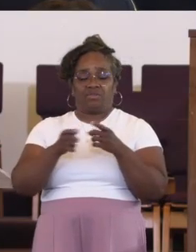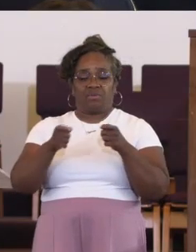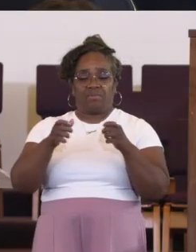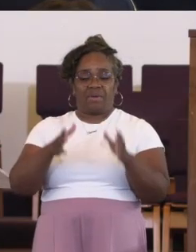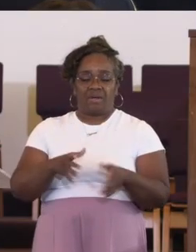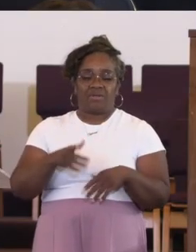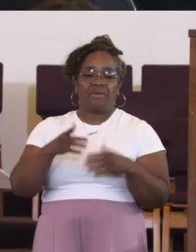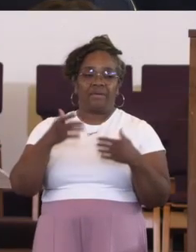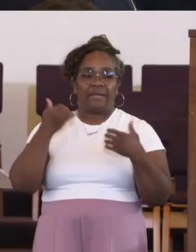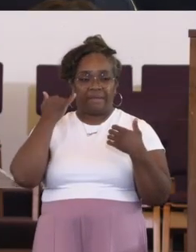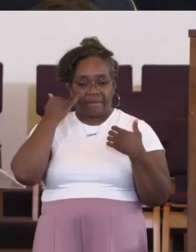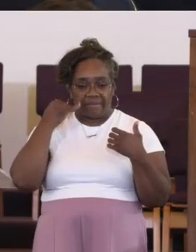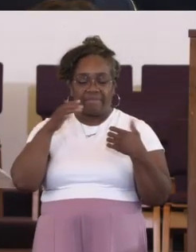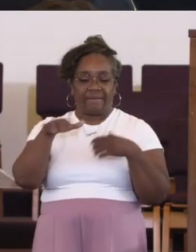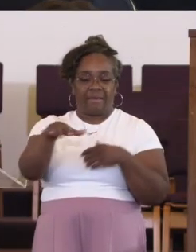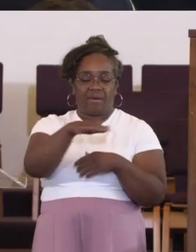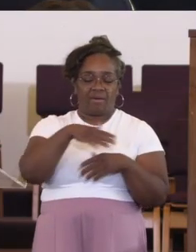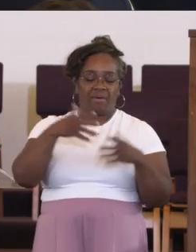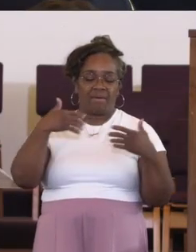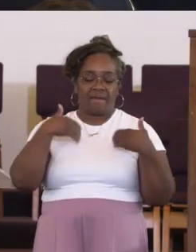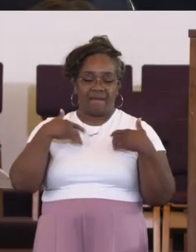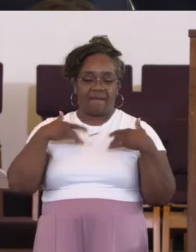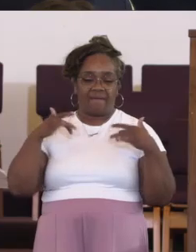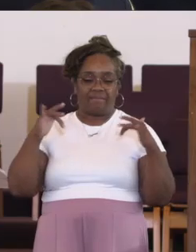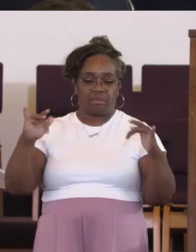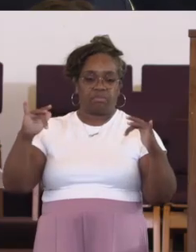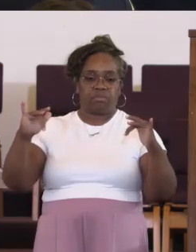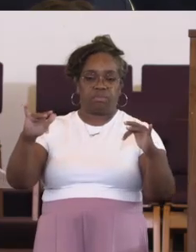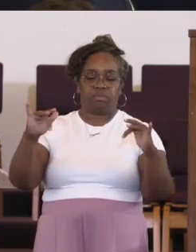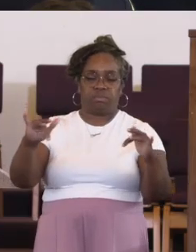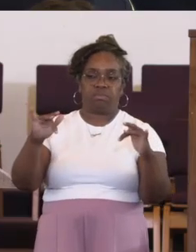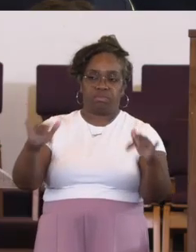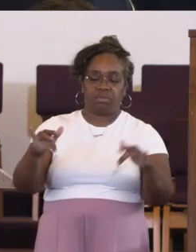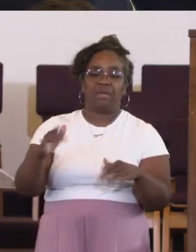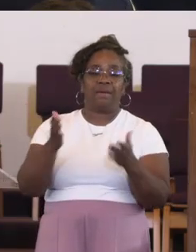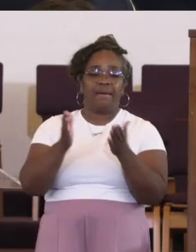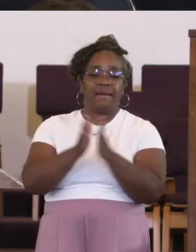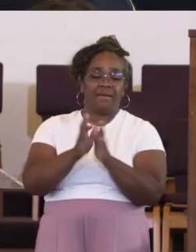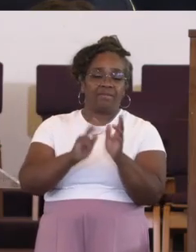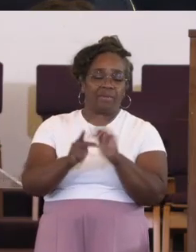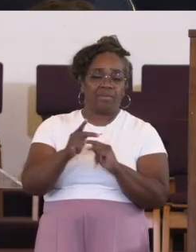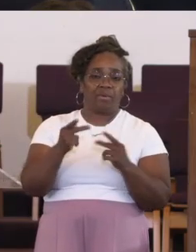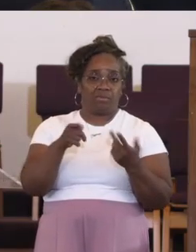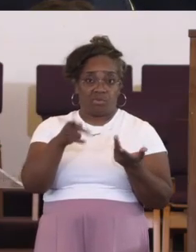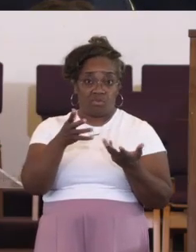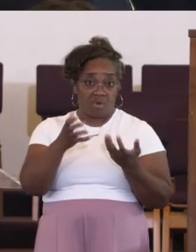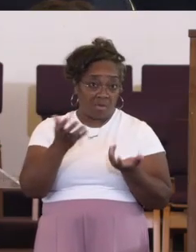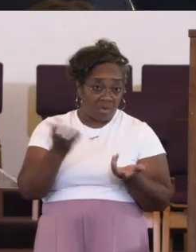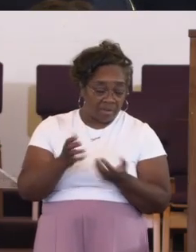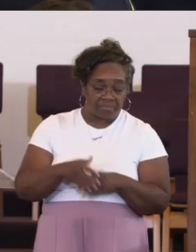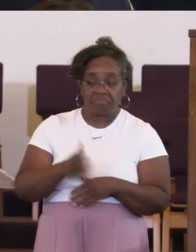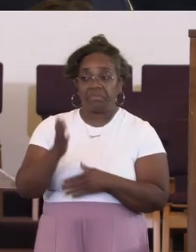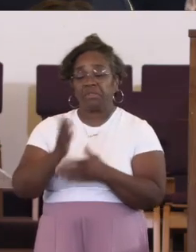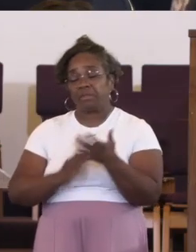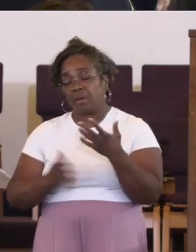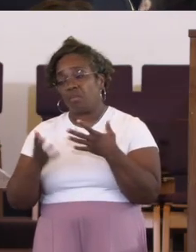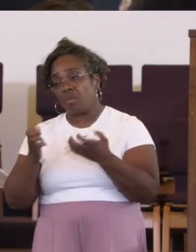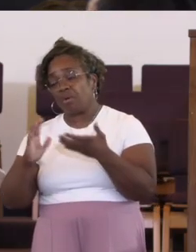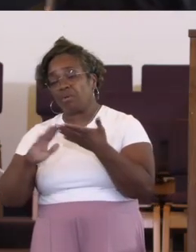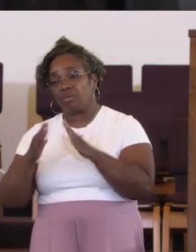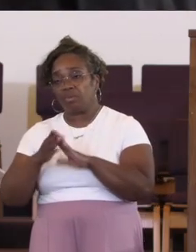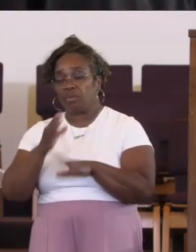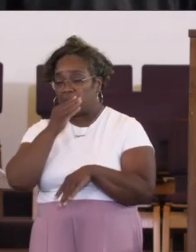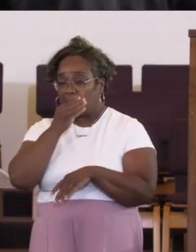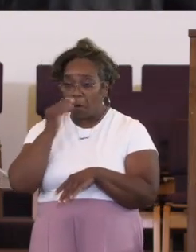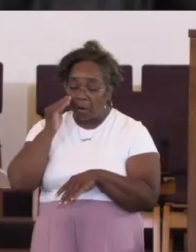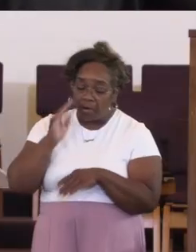lots and have a neighborhood conversation saying, what do you want to see? Some neighborhoods want to see a community garden. Some neighborhoods want to see a park. Some neighborhoods want to see if we